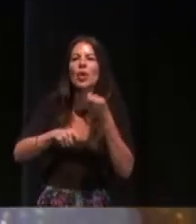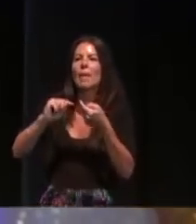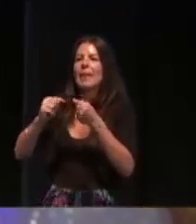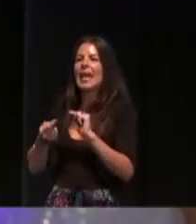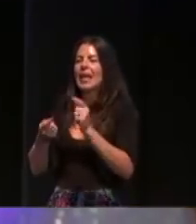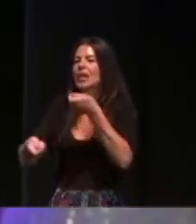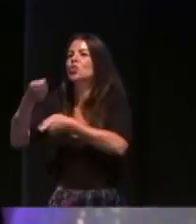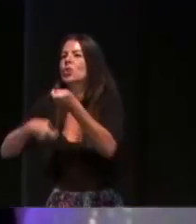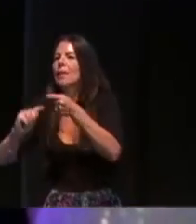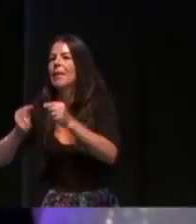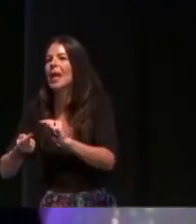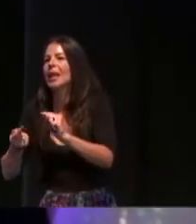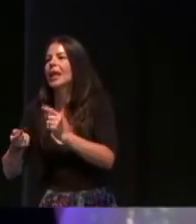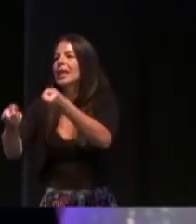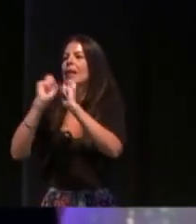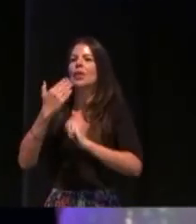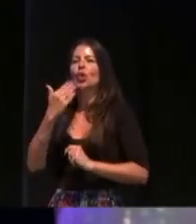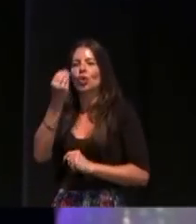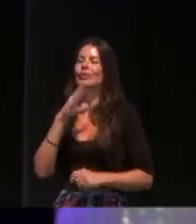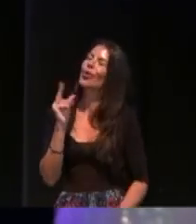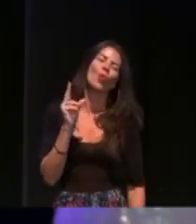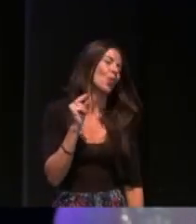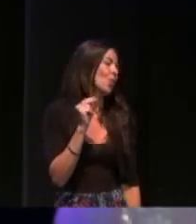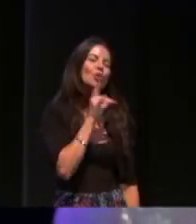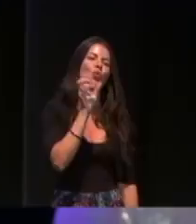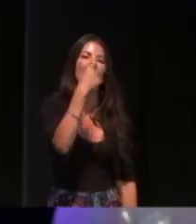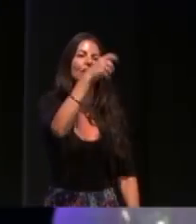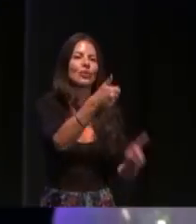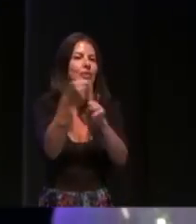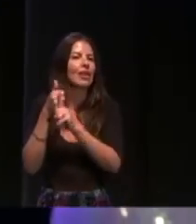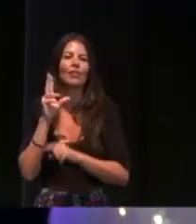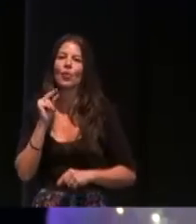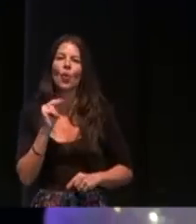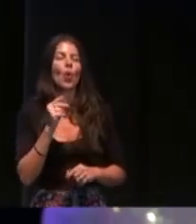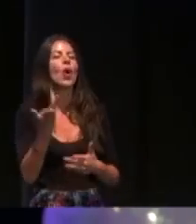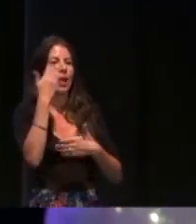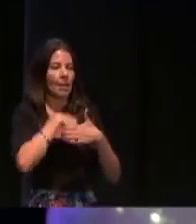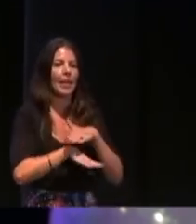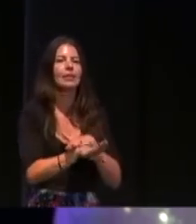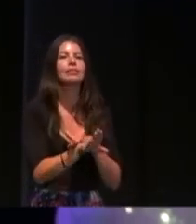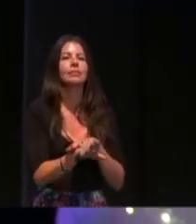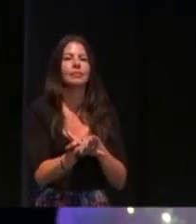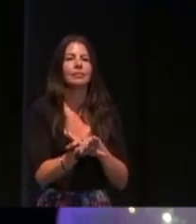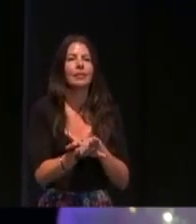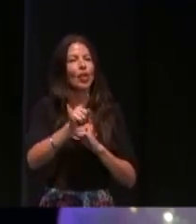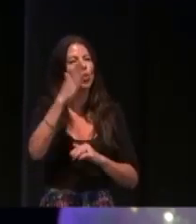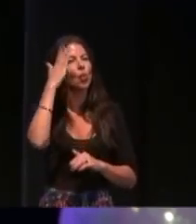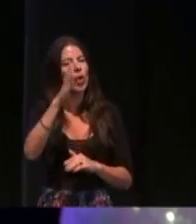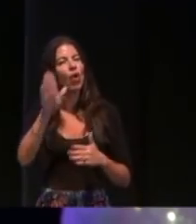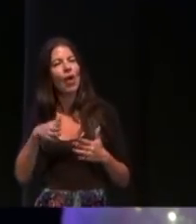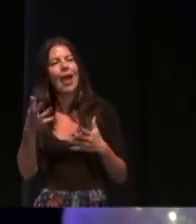surcease from fear, worry. No, don't do that to yourself. Come in and you will